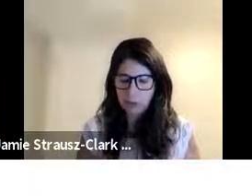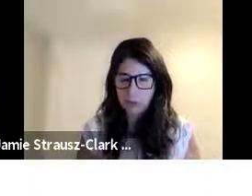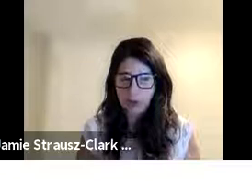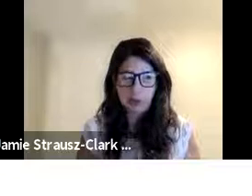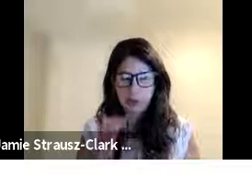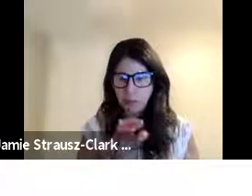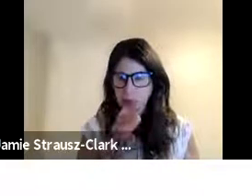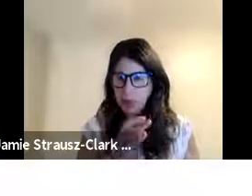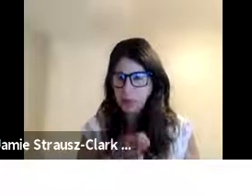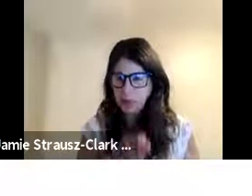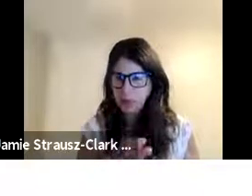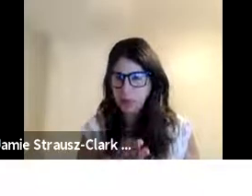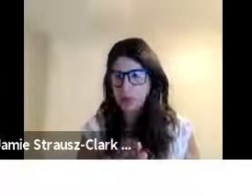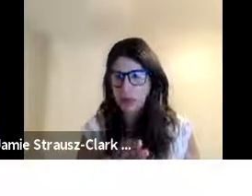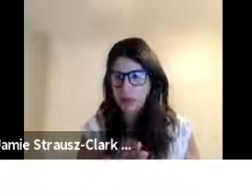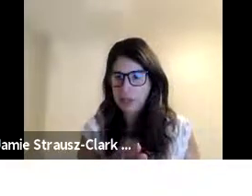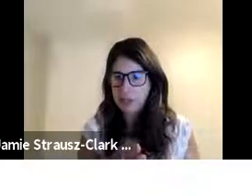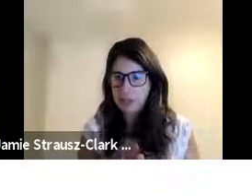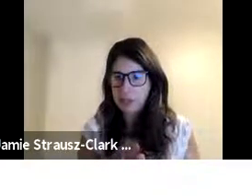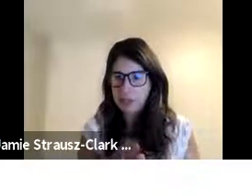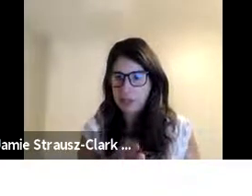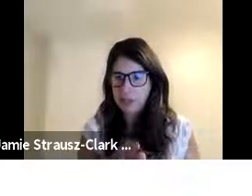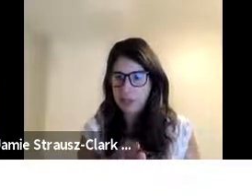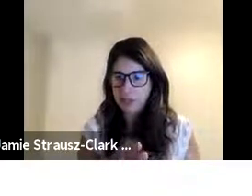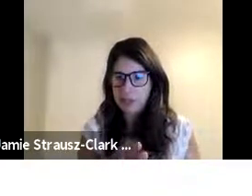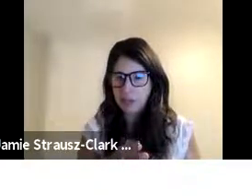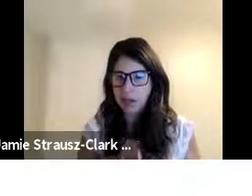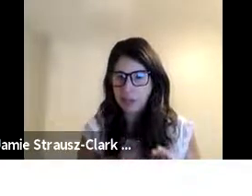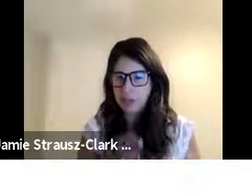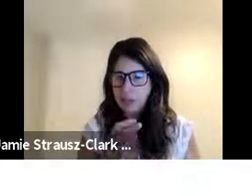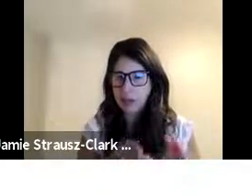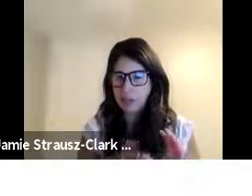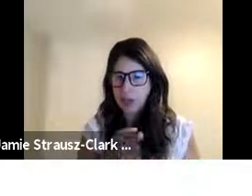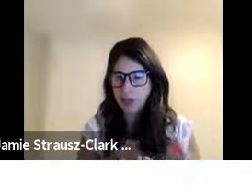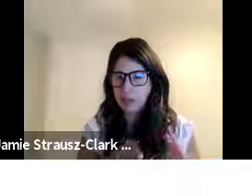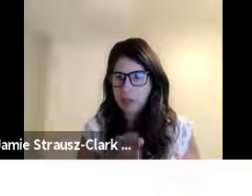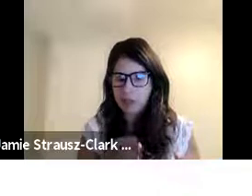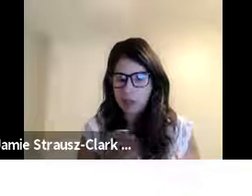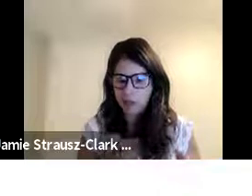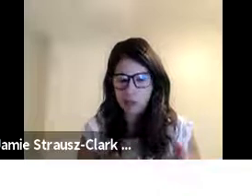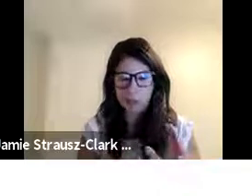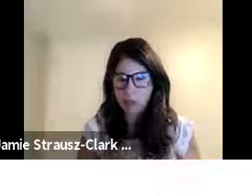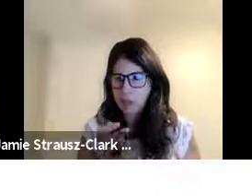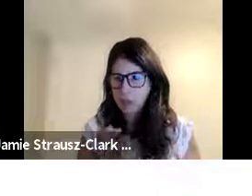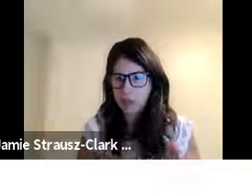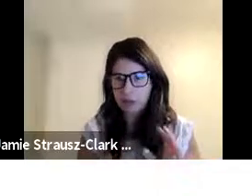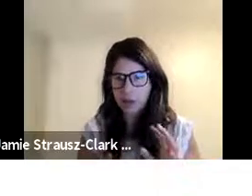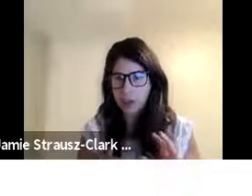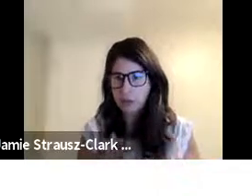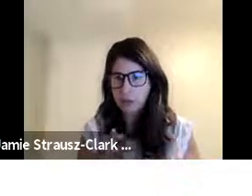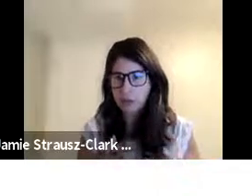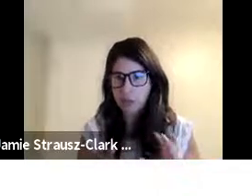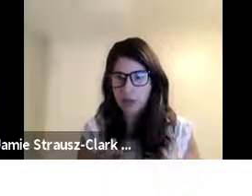about doing a deeper dive into some of these data to understand how they might shake out differently for communities of color